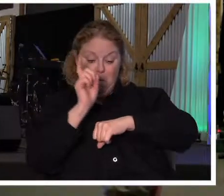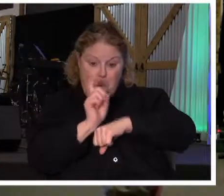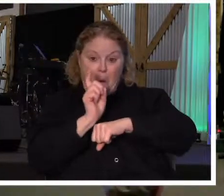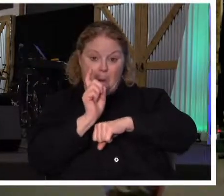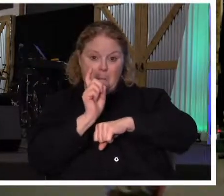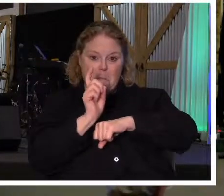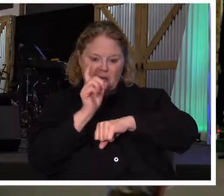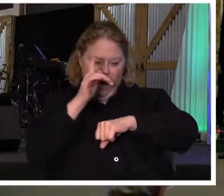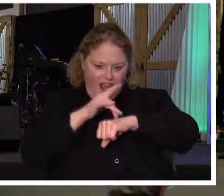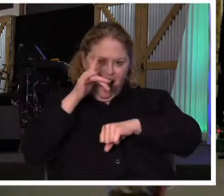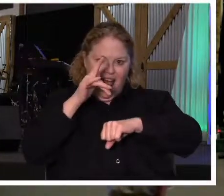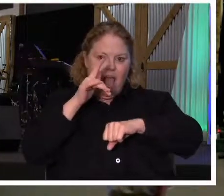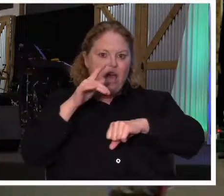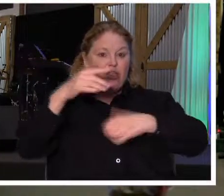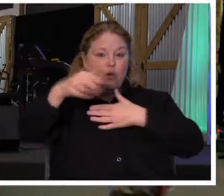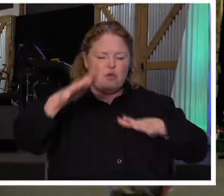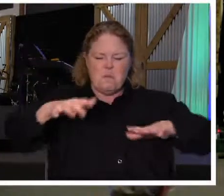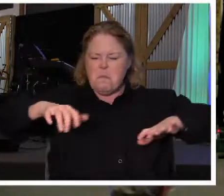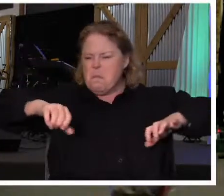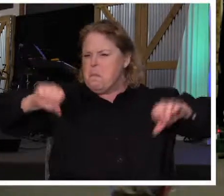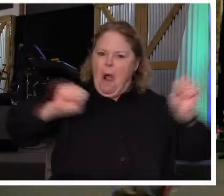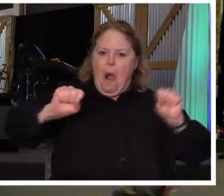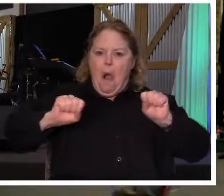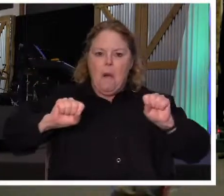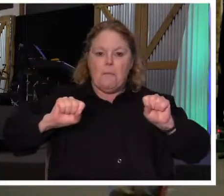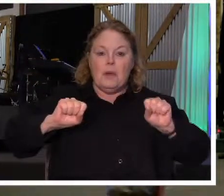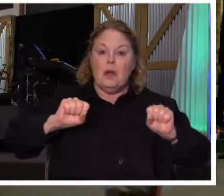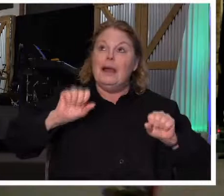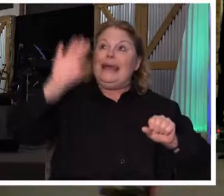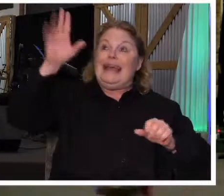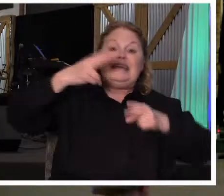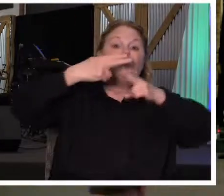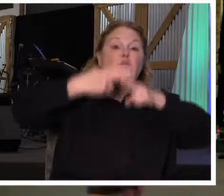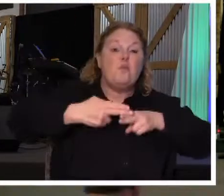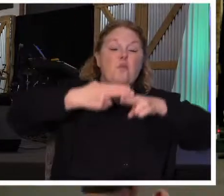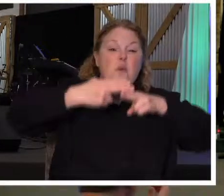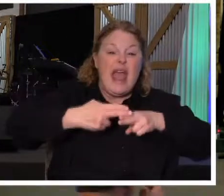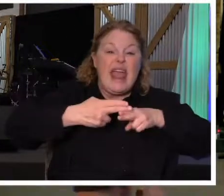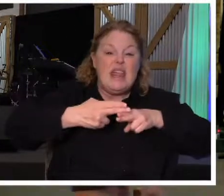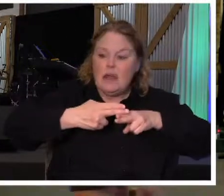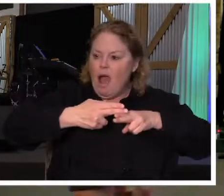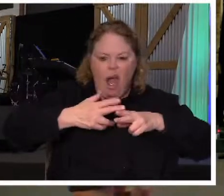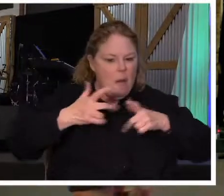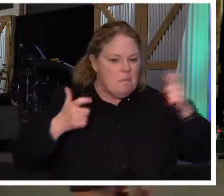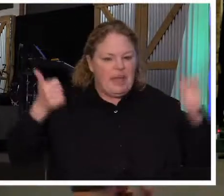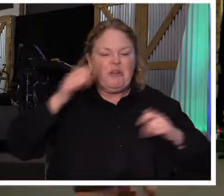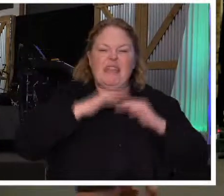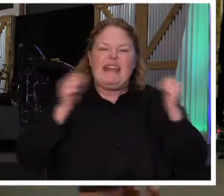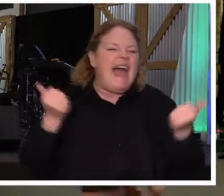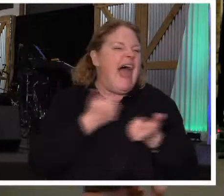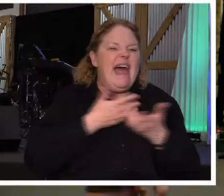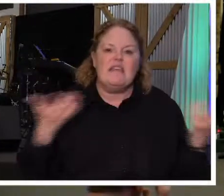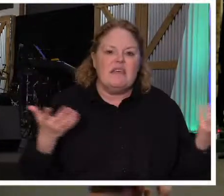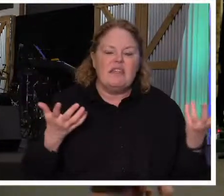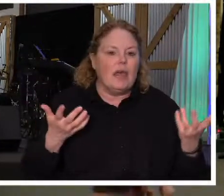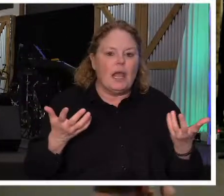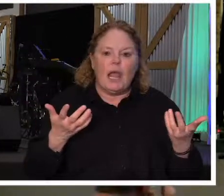shook violently because the weight of God's glory is heavier than anything that's found within this